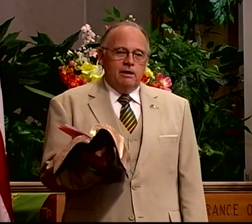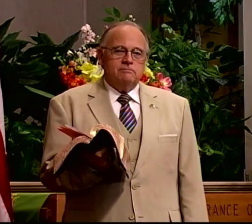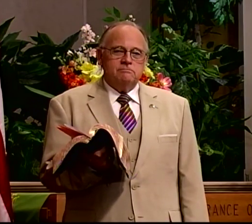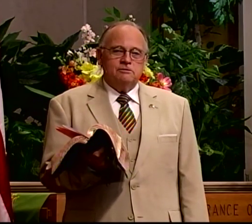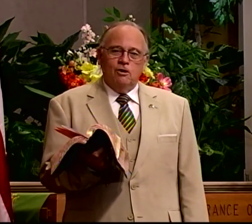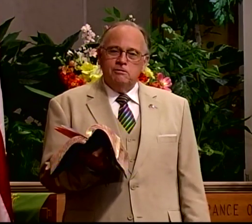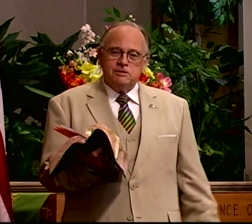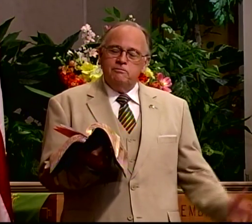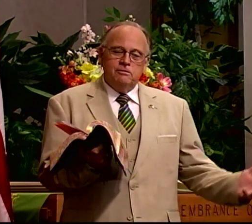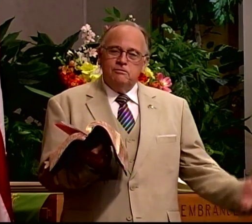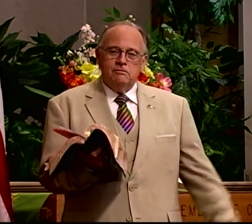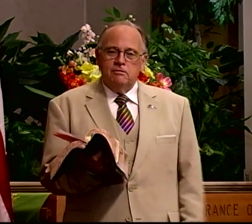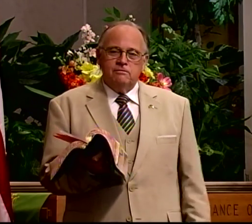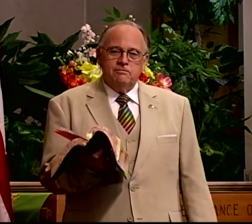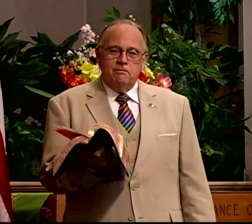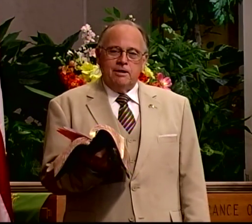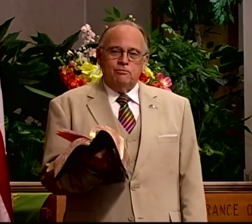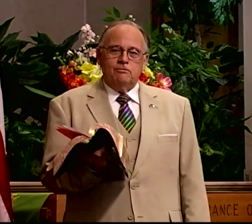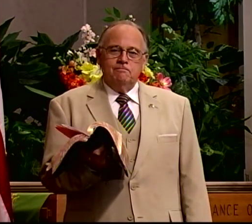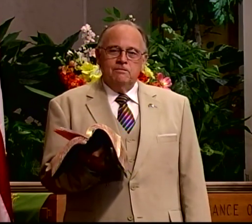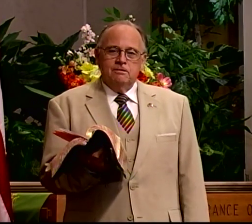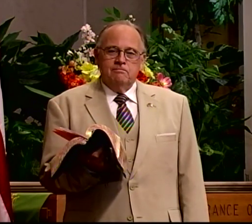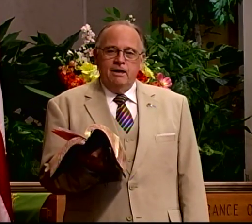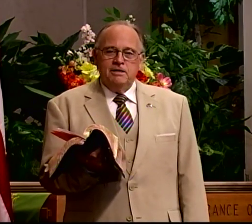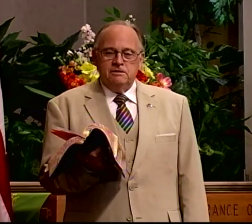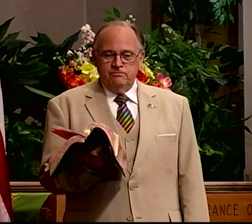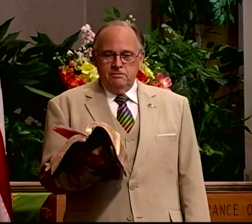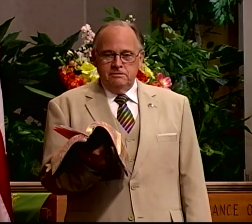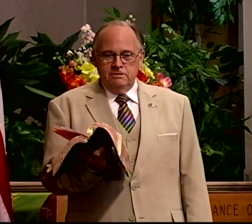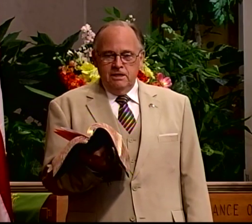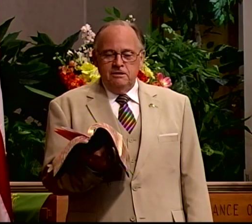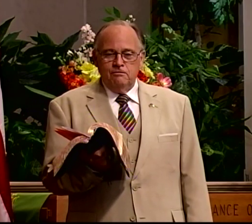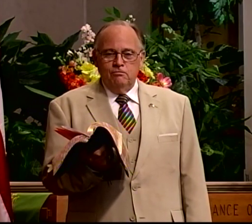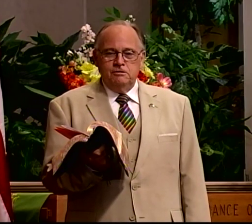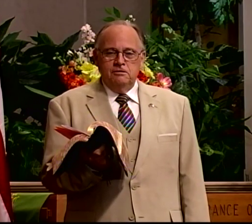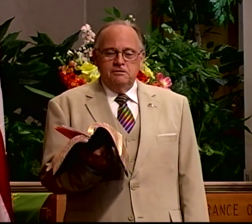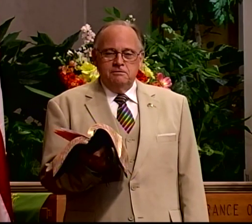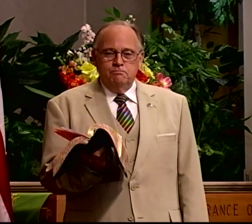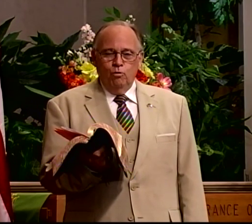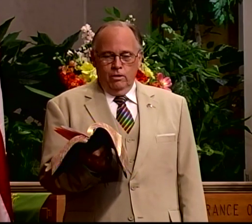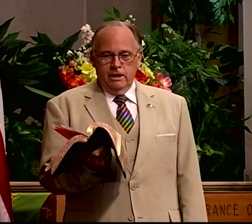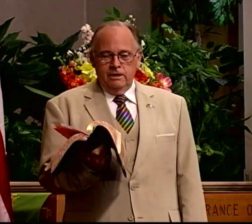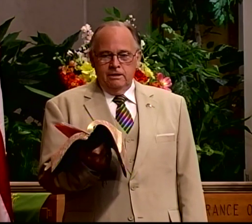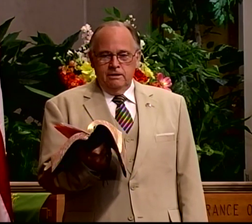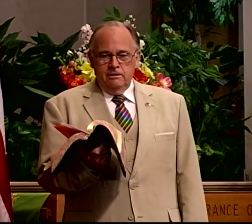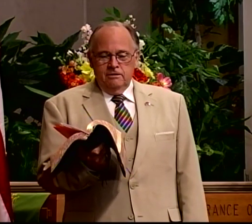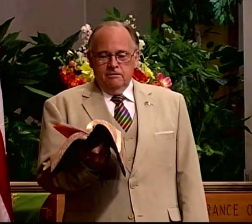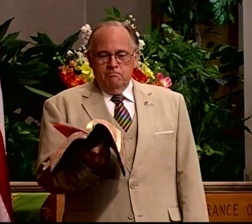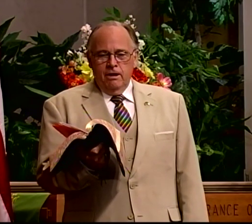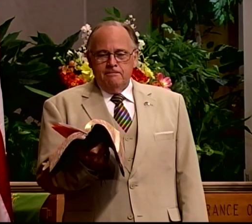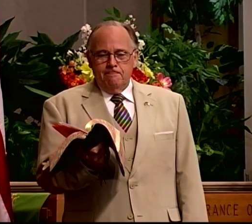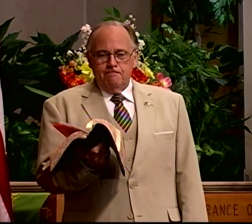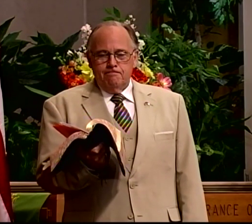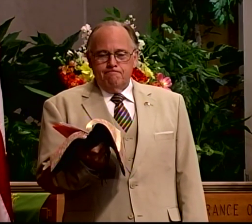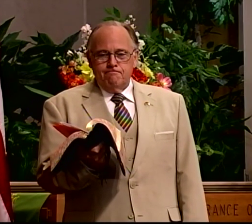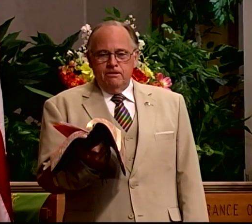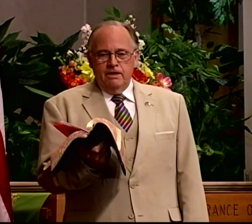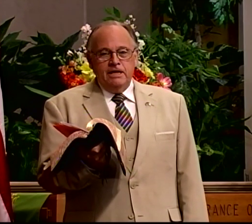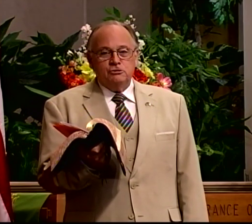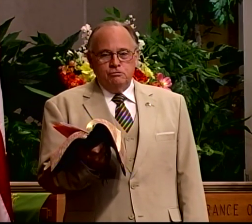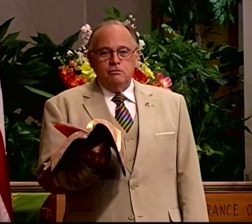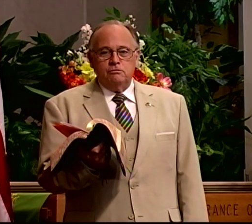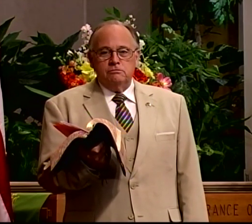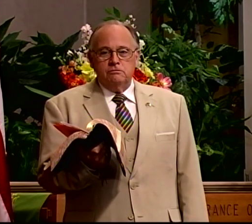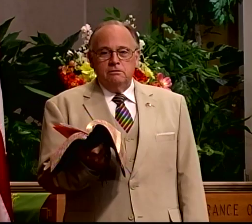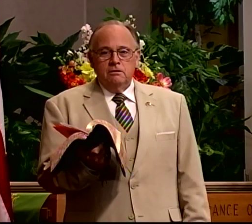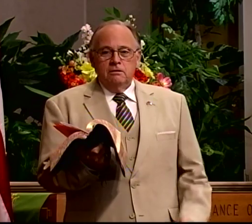that's right. There's always something new you learn from the Bible. Imagine from a 10-year-old boy. But that